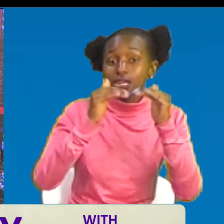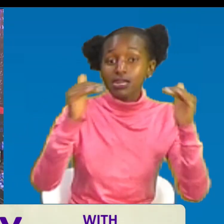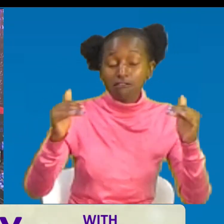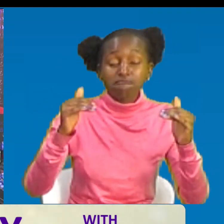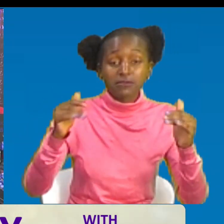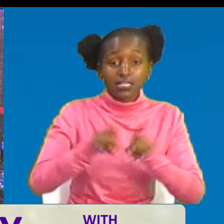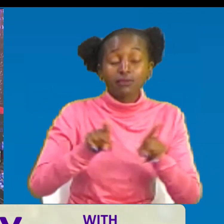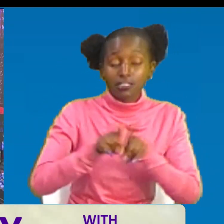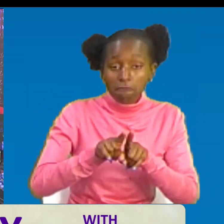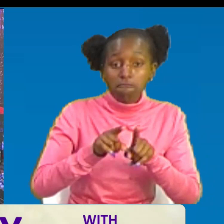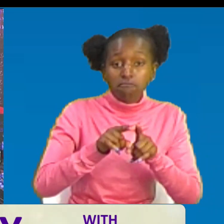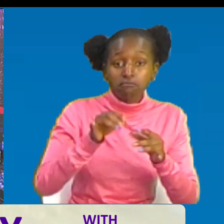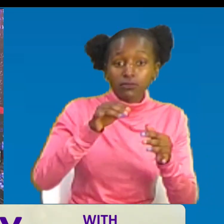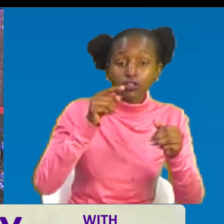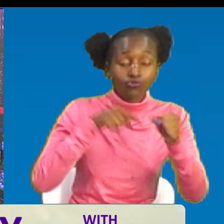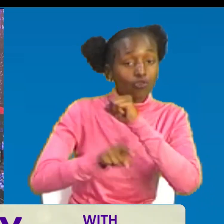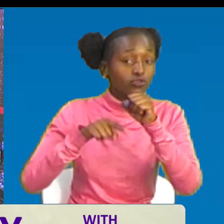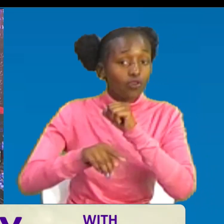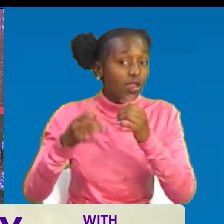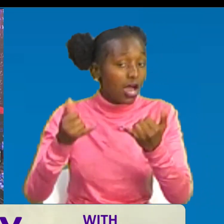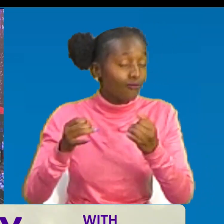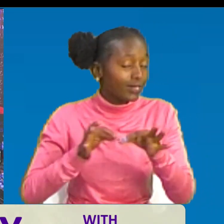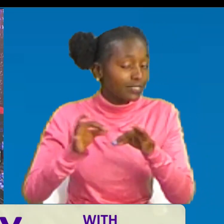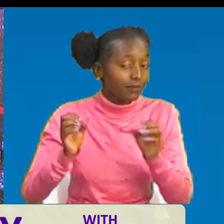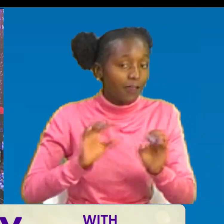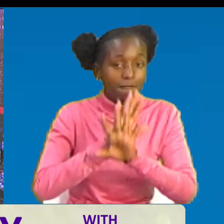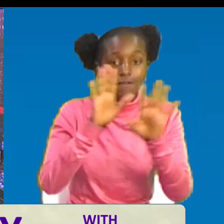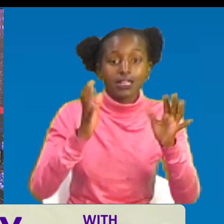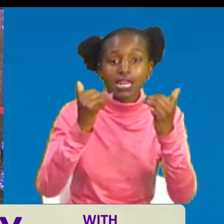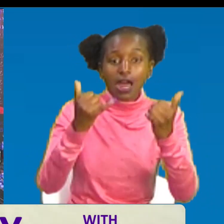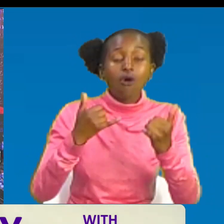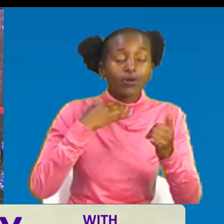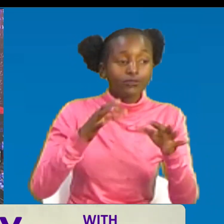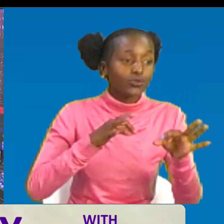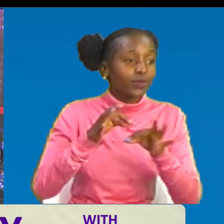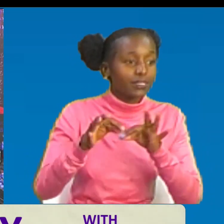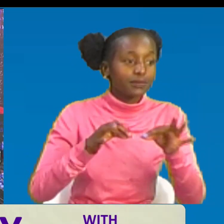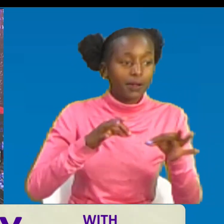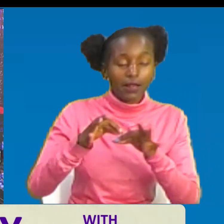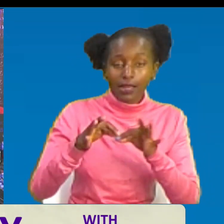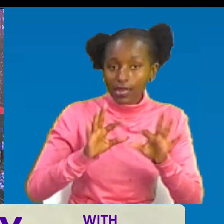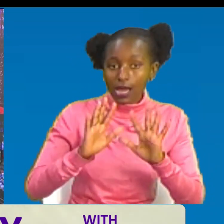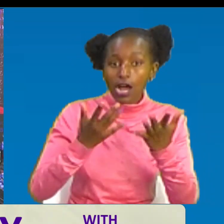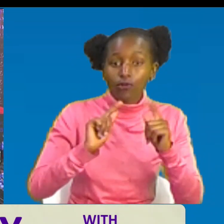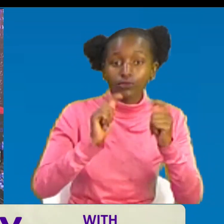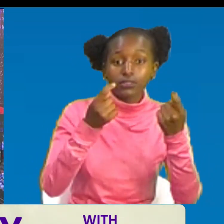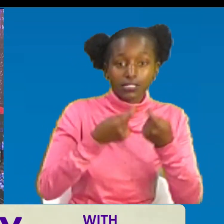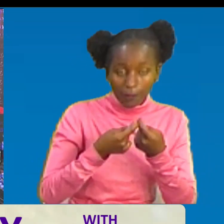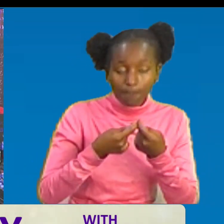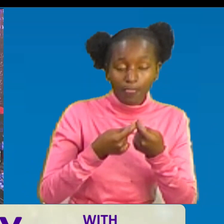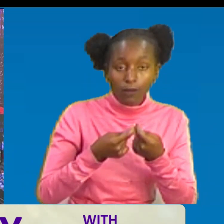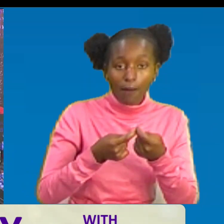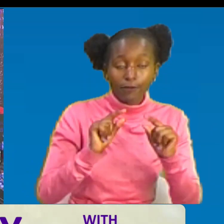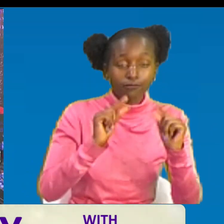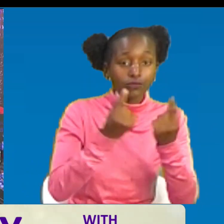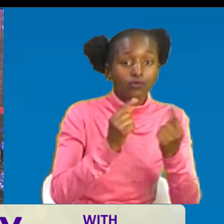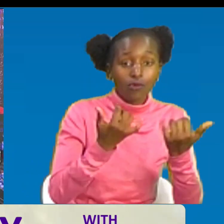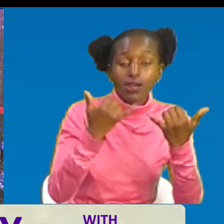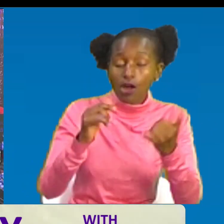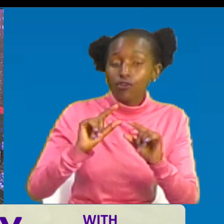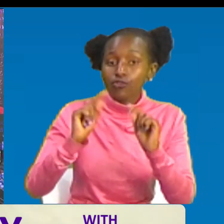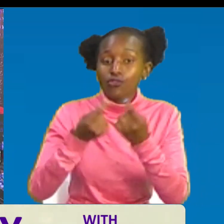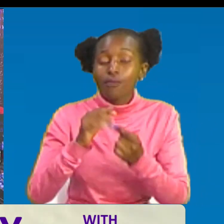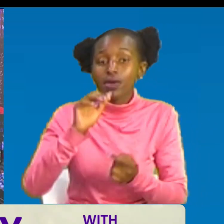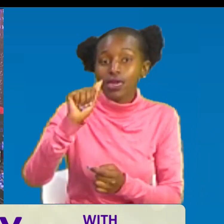It's quite interesting to see how the teams have been paired up. And let's start with Group A, where host Ivory Coast have been put